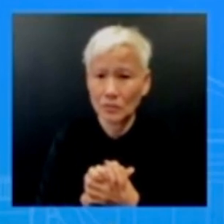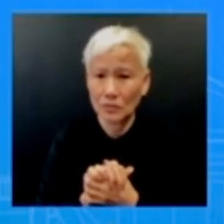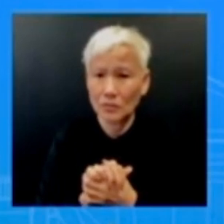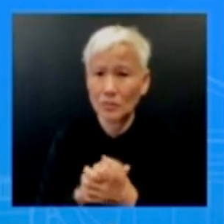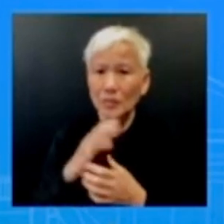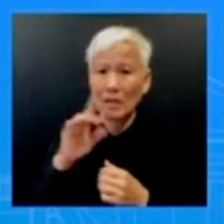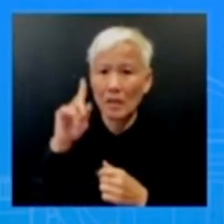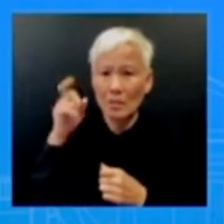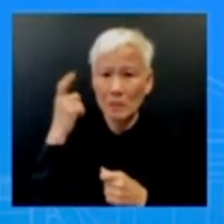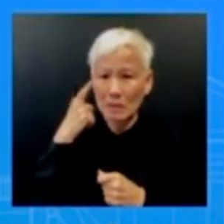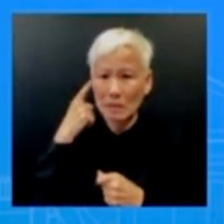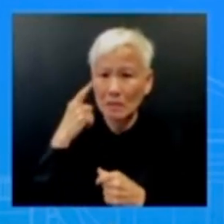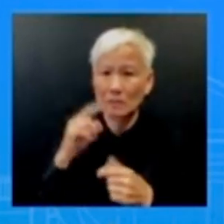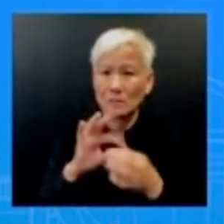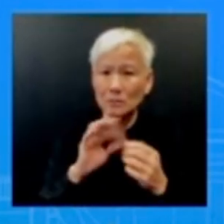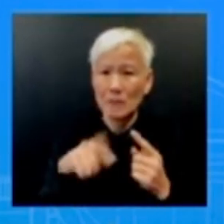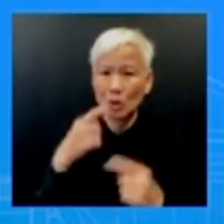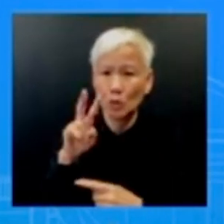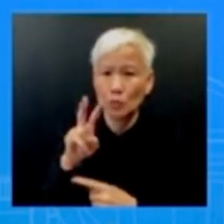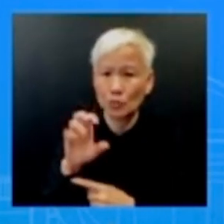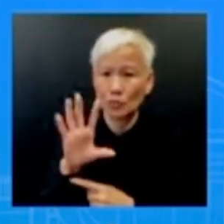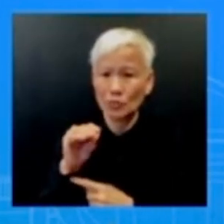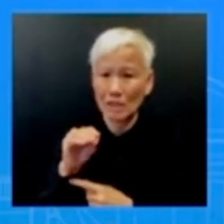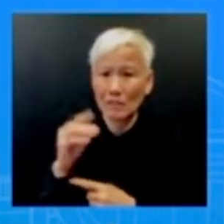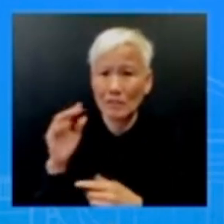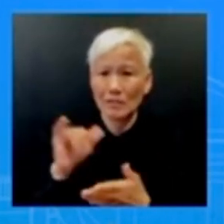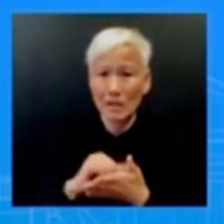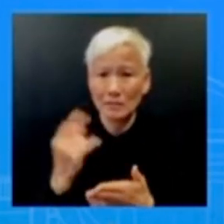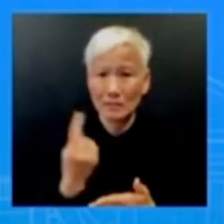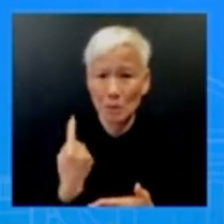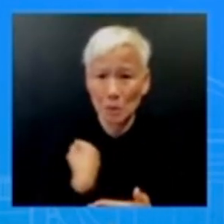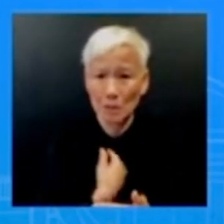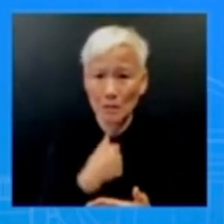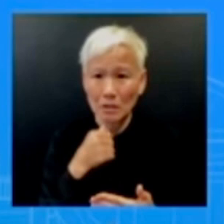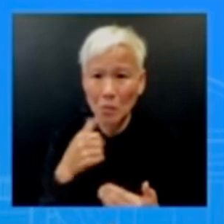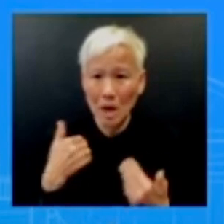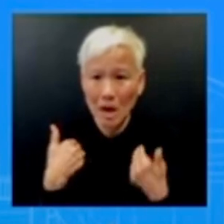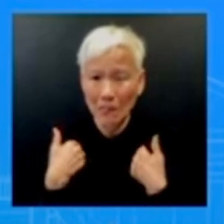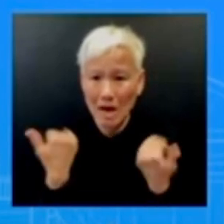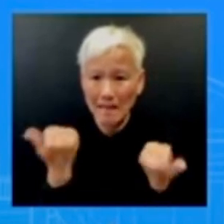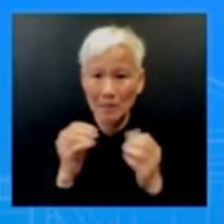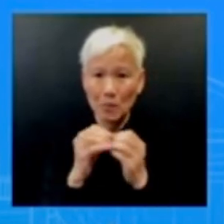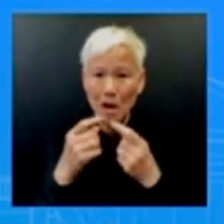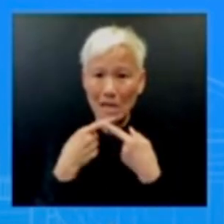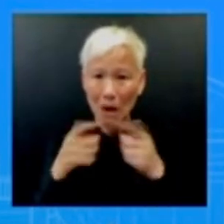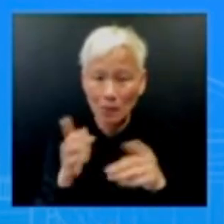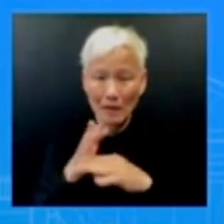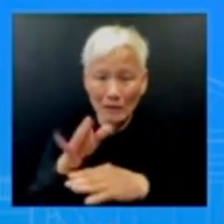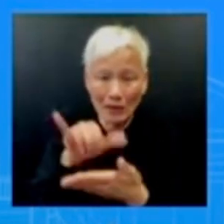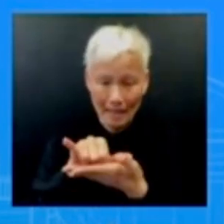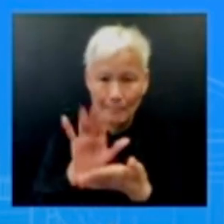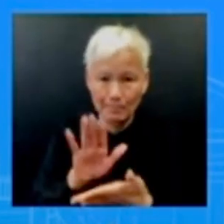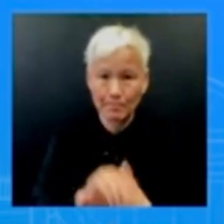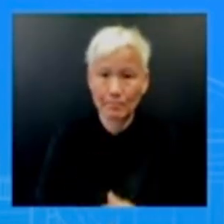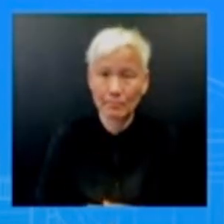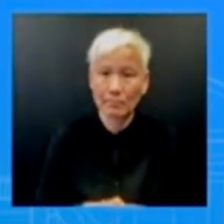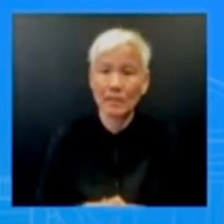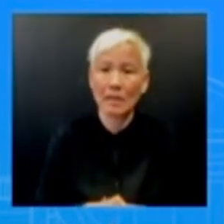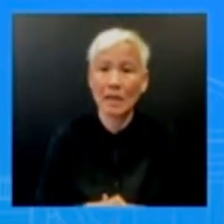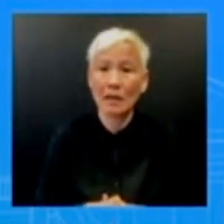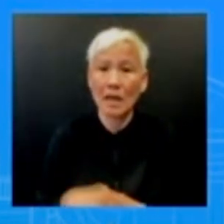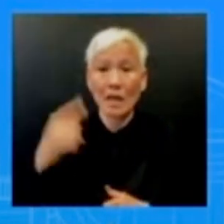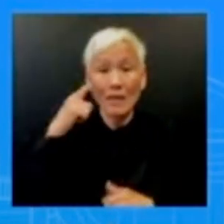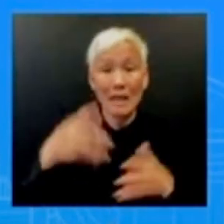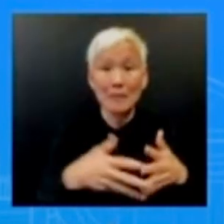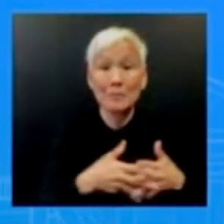So don't have any newest announcement at this time for you, and appreciate that, I should say. I appreciate that. I think the American people appreciate that,